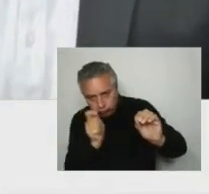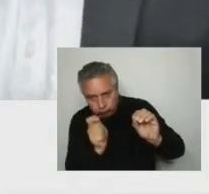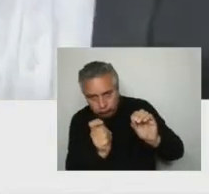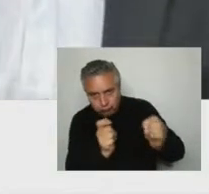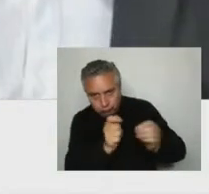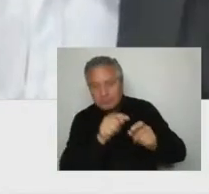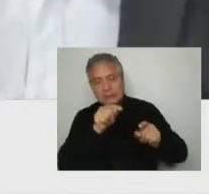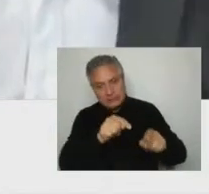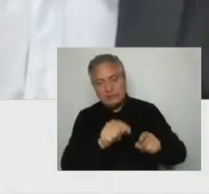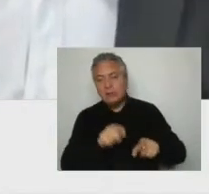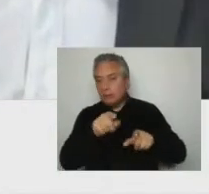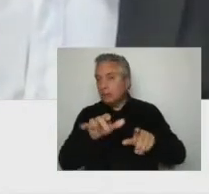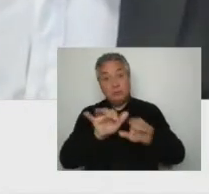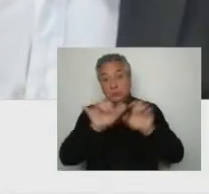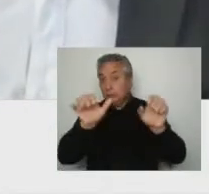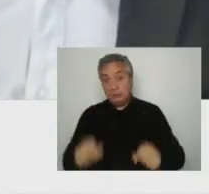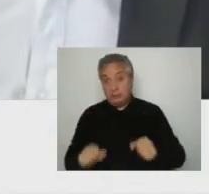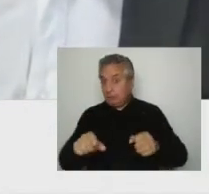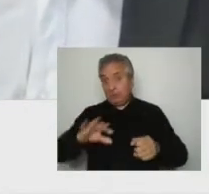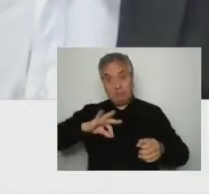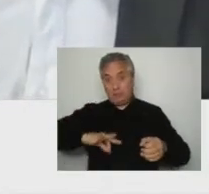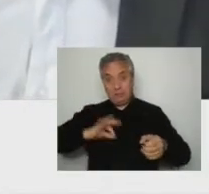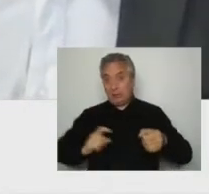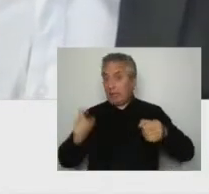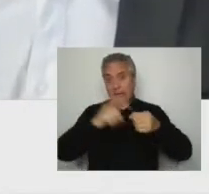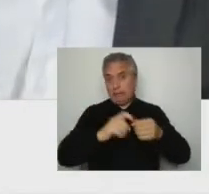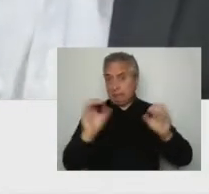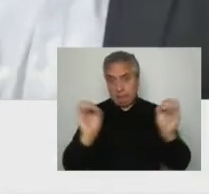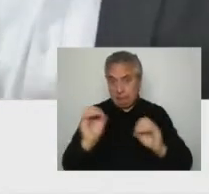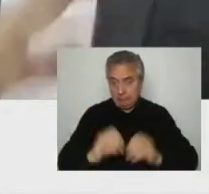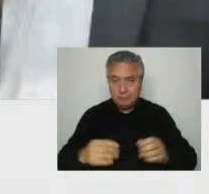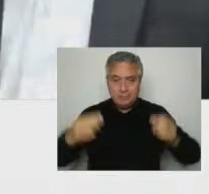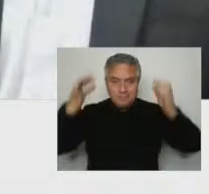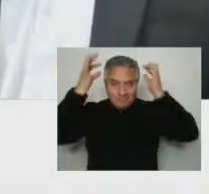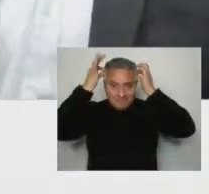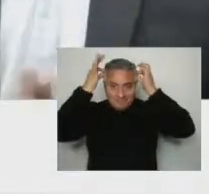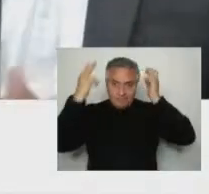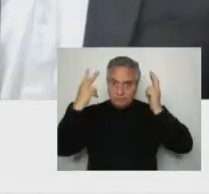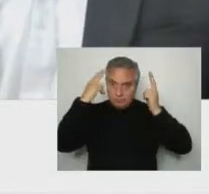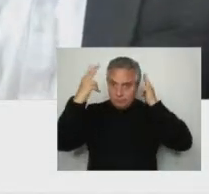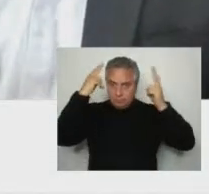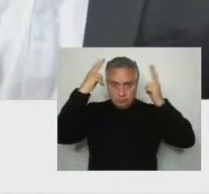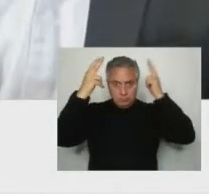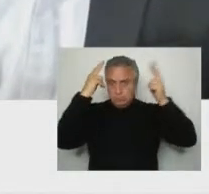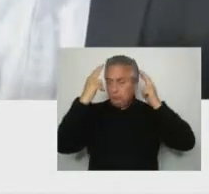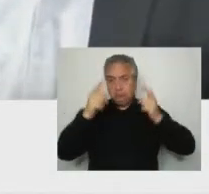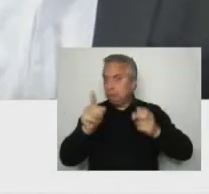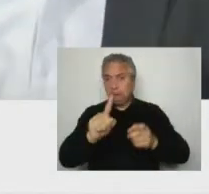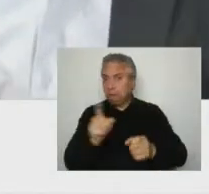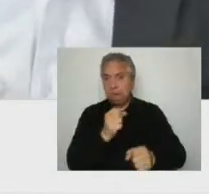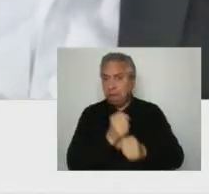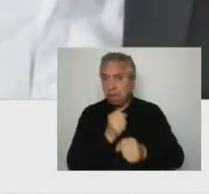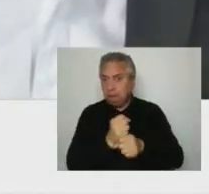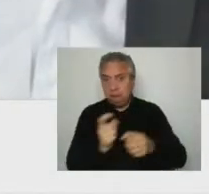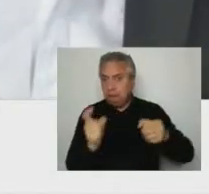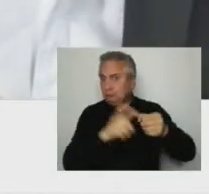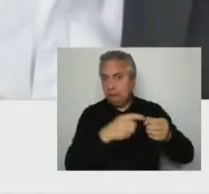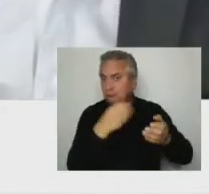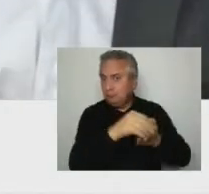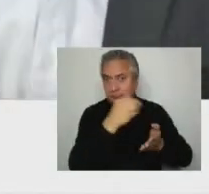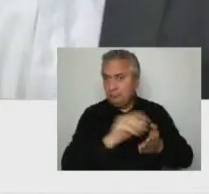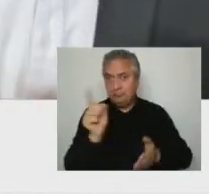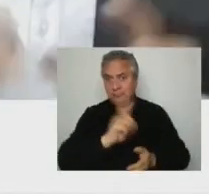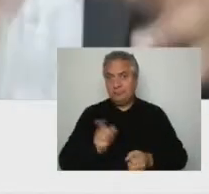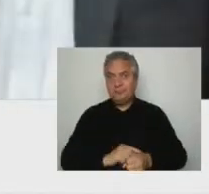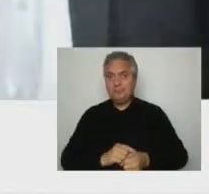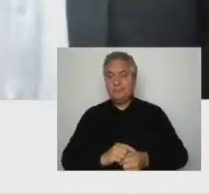cooks, cook assistants, the hairdressers, everyone working in the world of